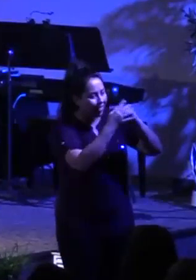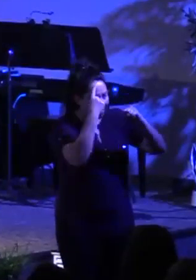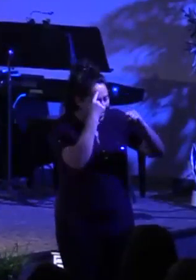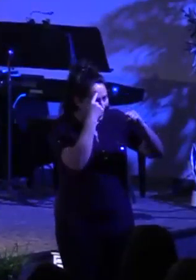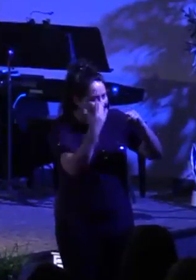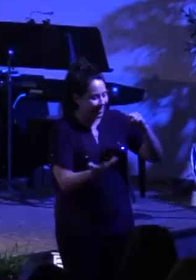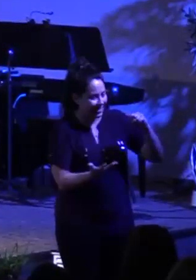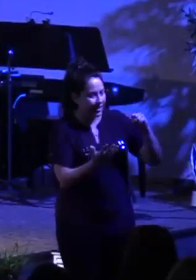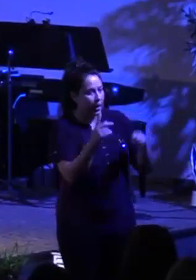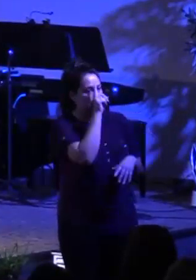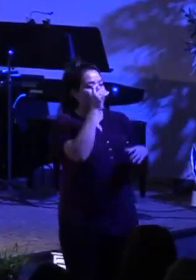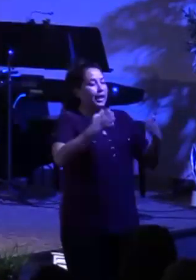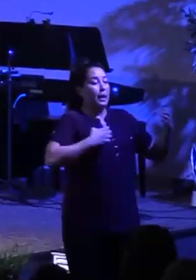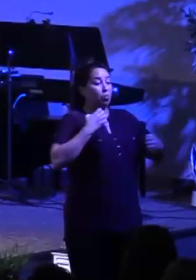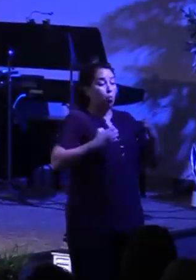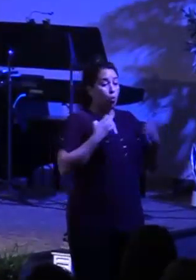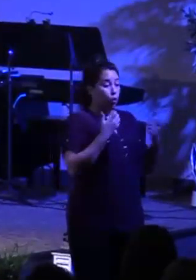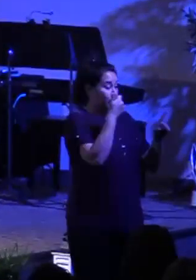Because emotions don't have words.